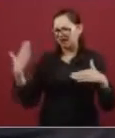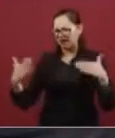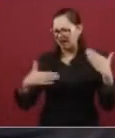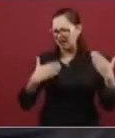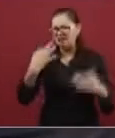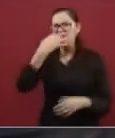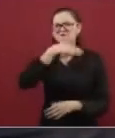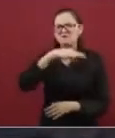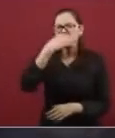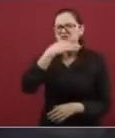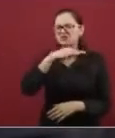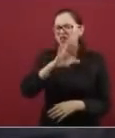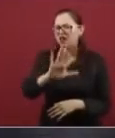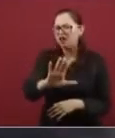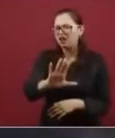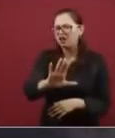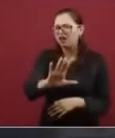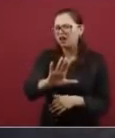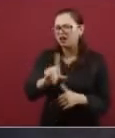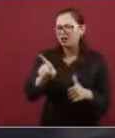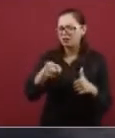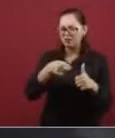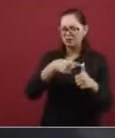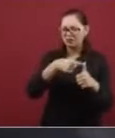Why not first